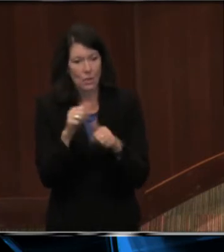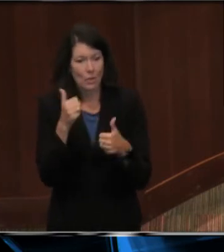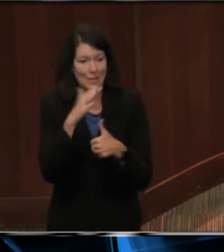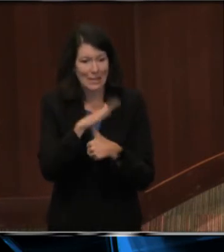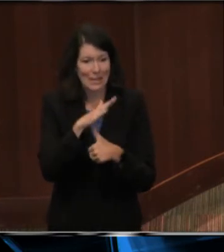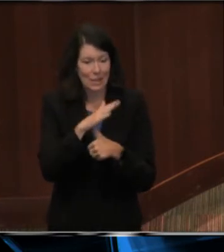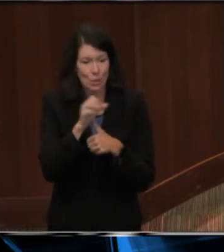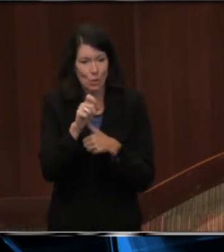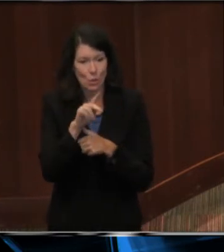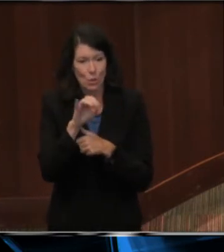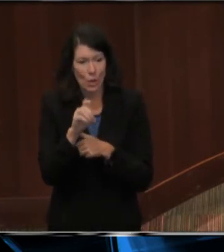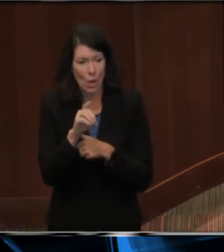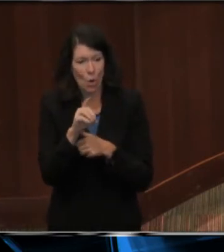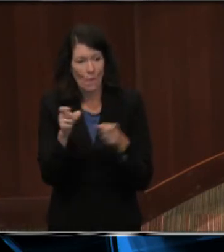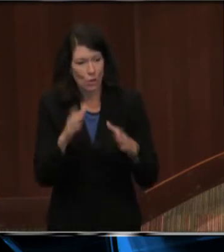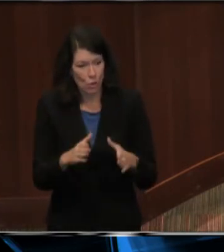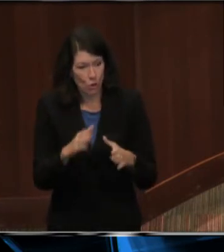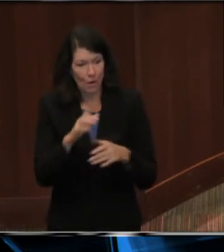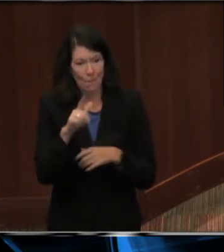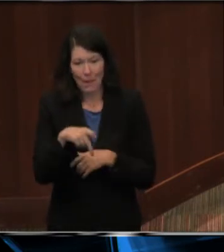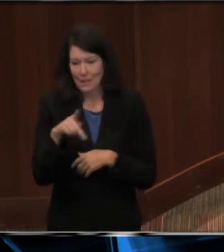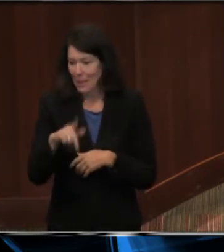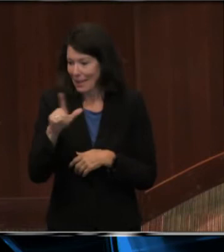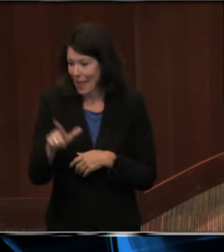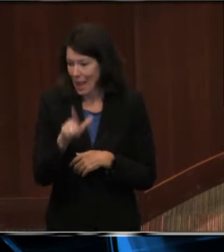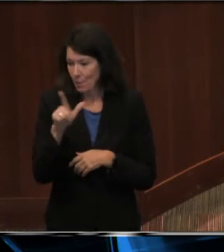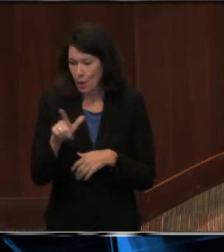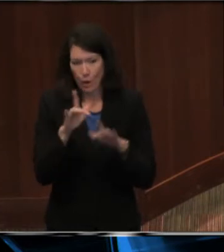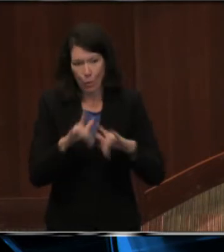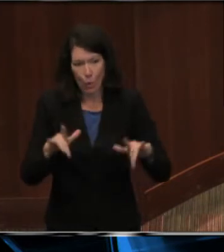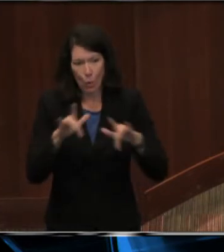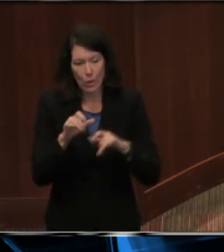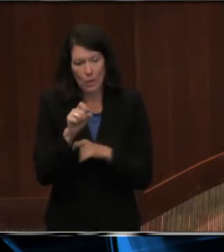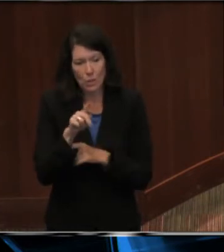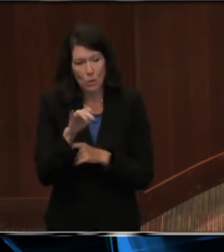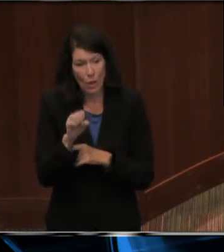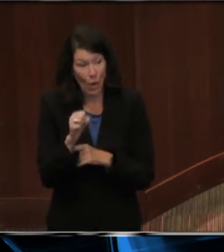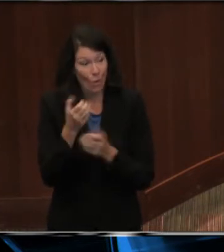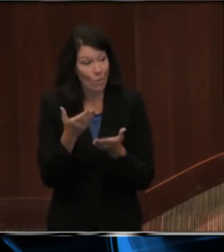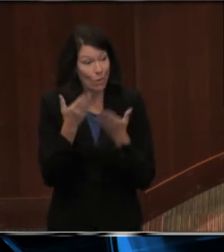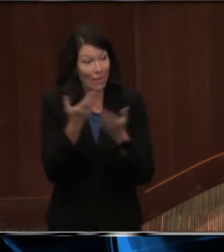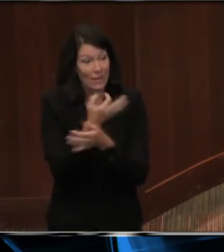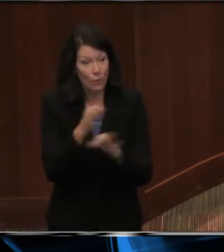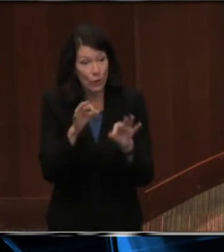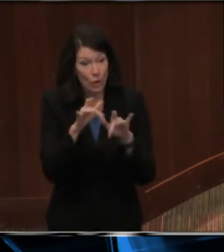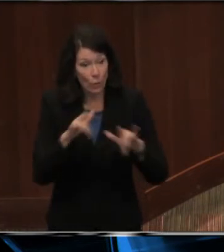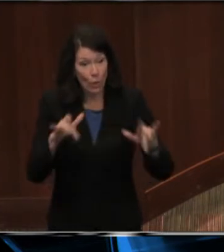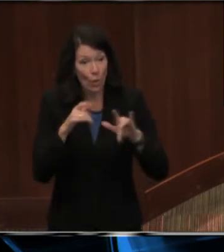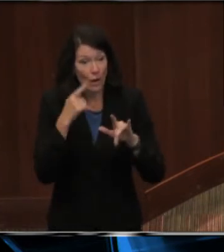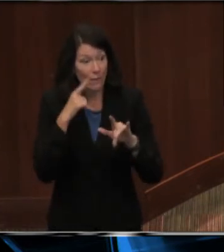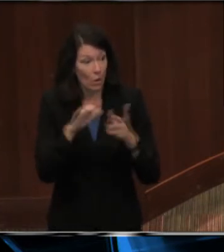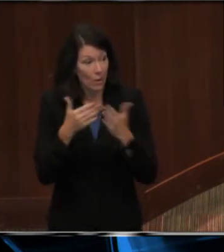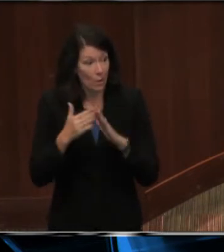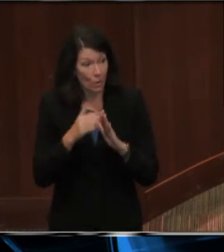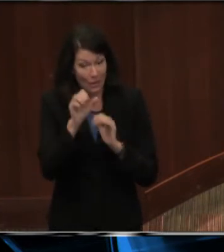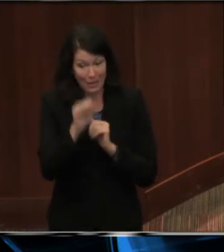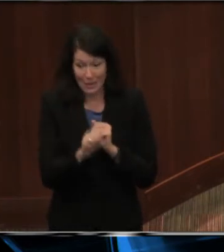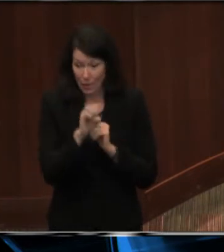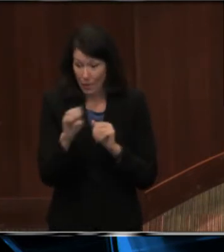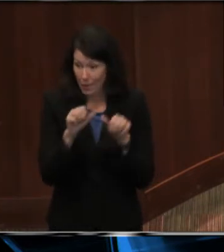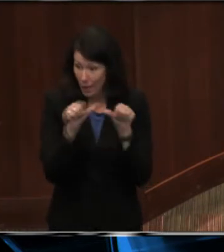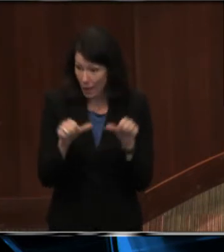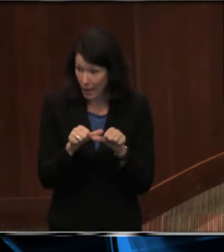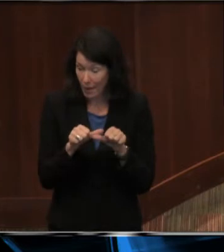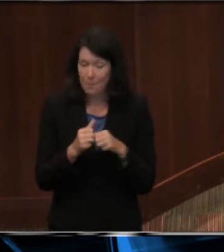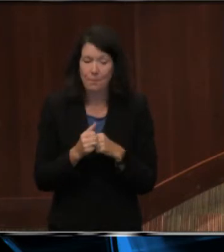studio manager at the Pikes Peak Library Studio 916 recording studio that provides free recording to the community in the Southeast.